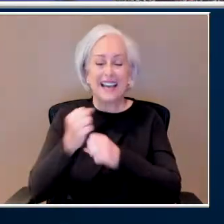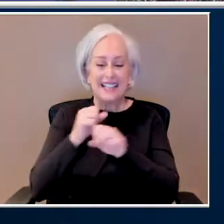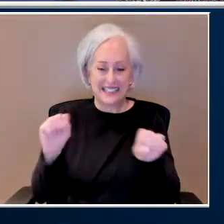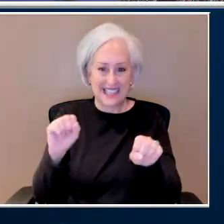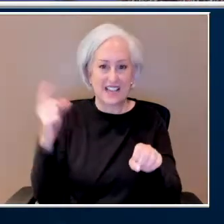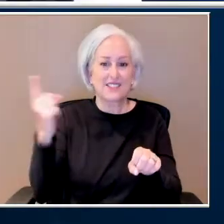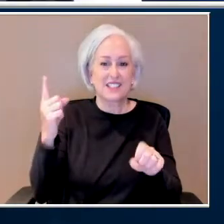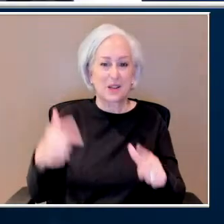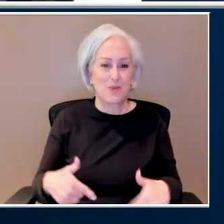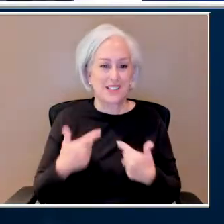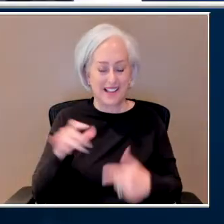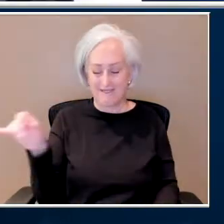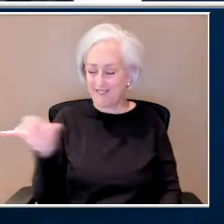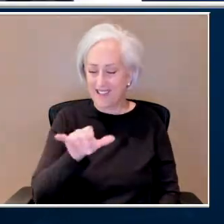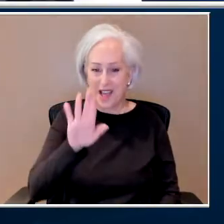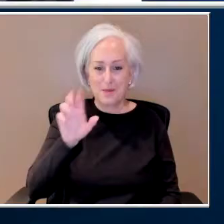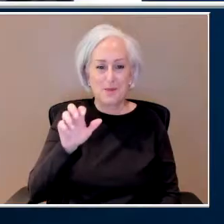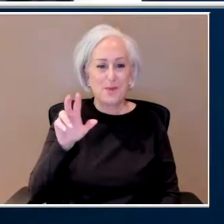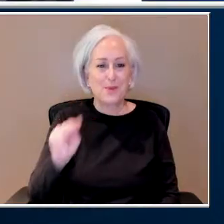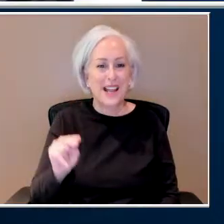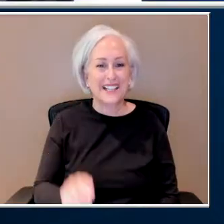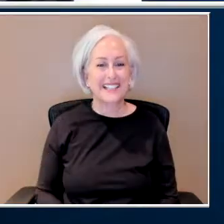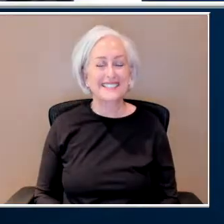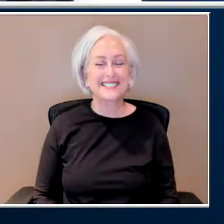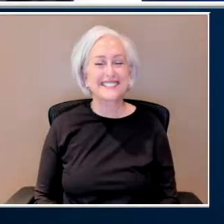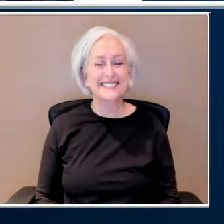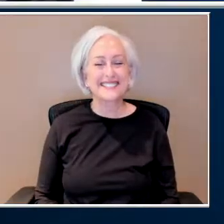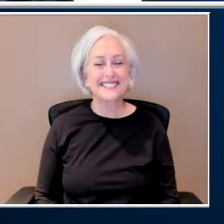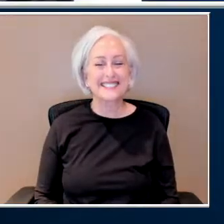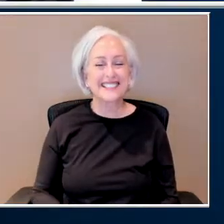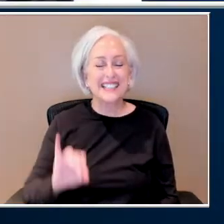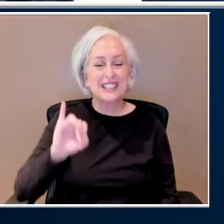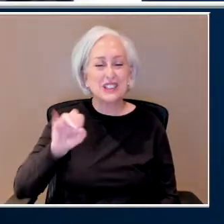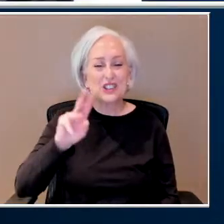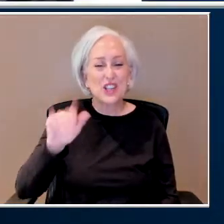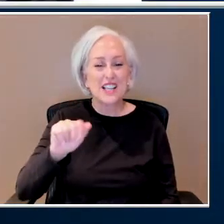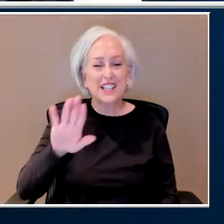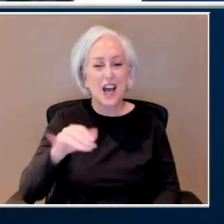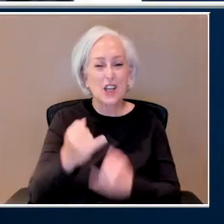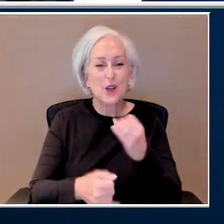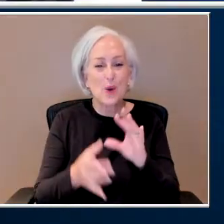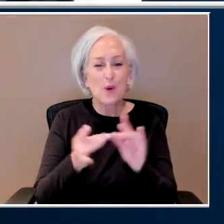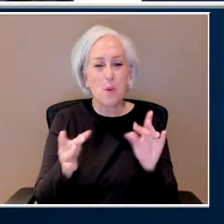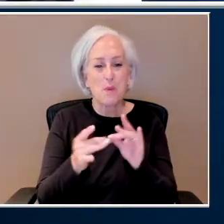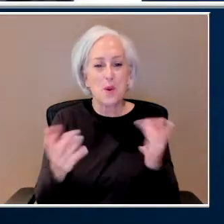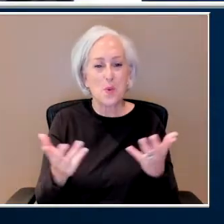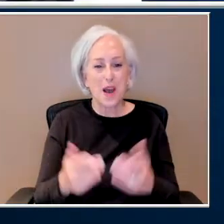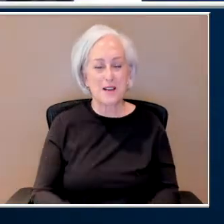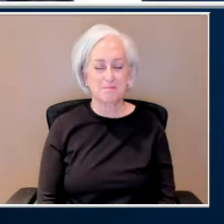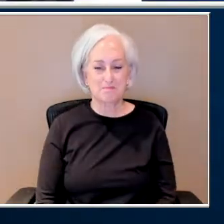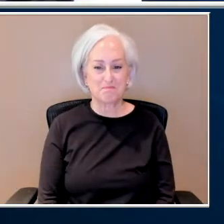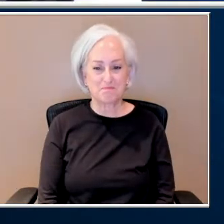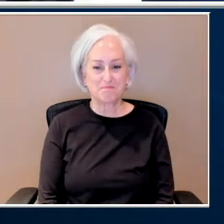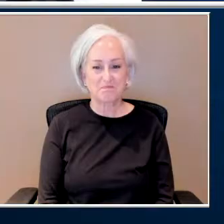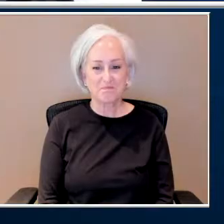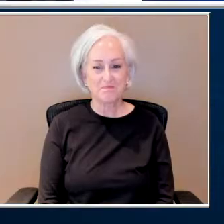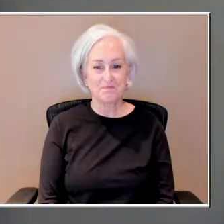Brennan's. Jessica, what's the big takeaway from you and your son's story?